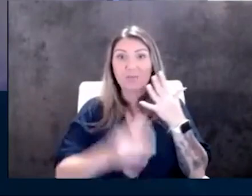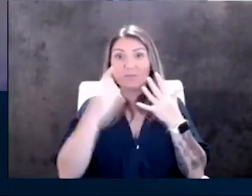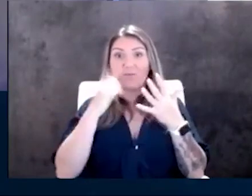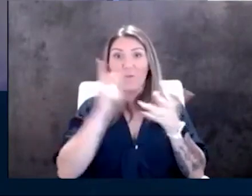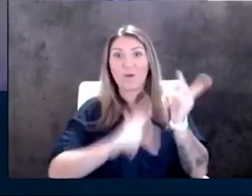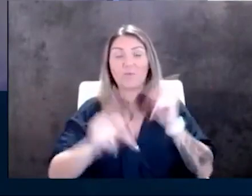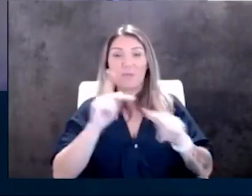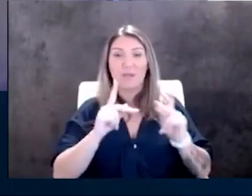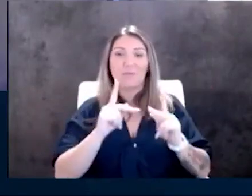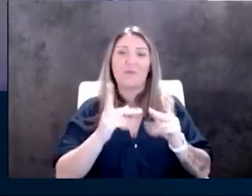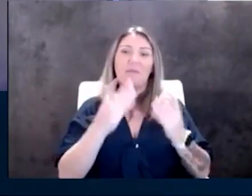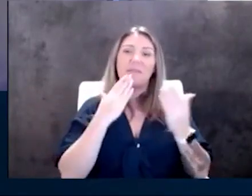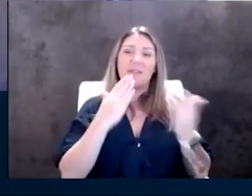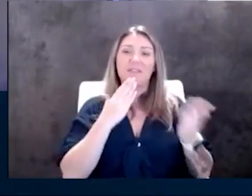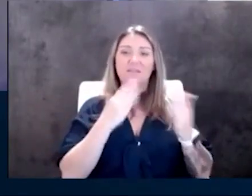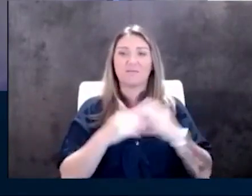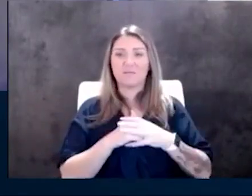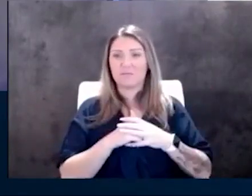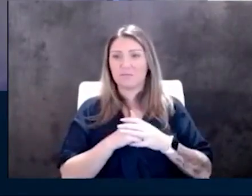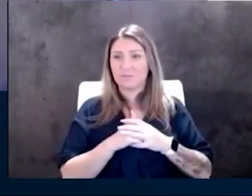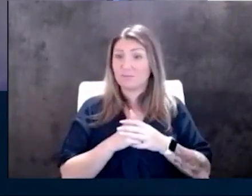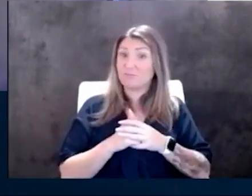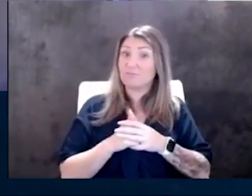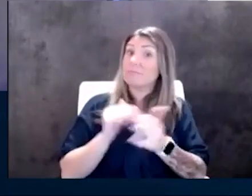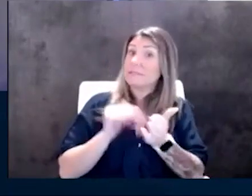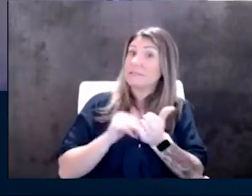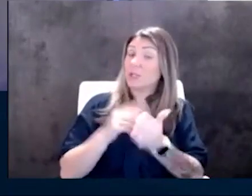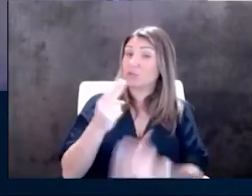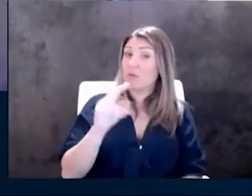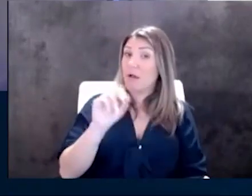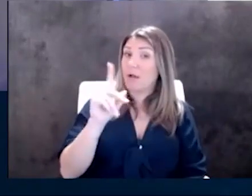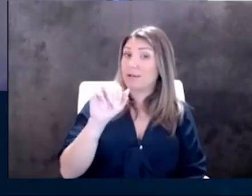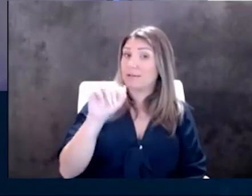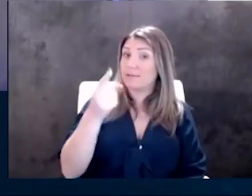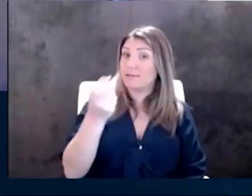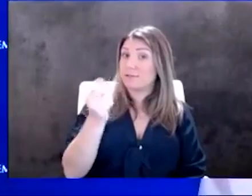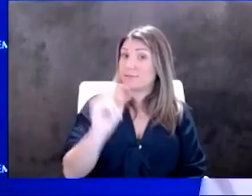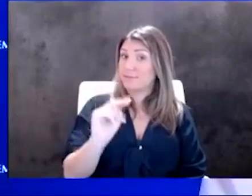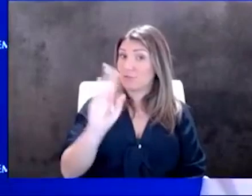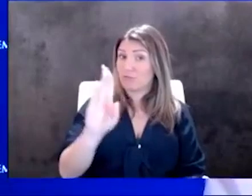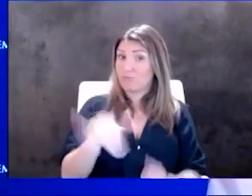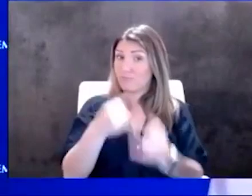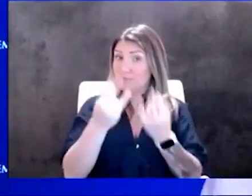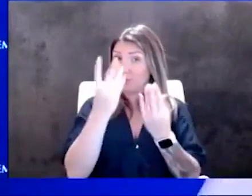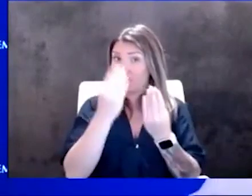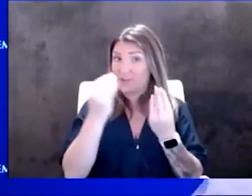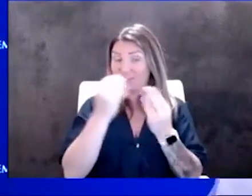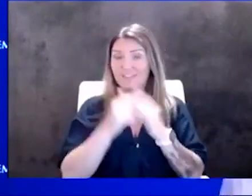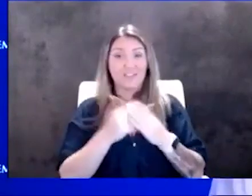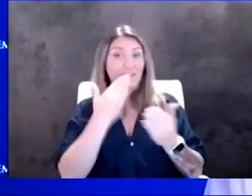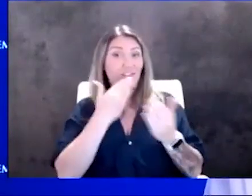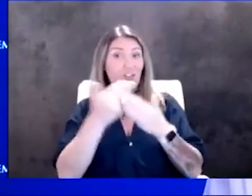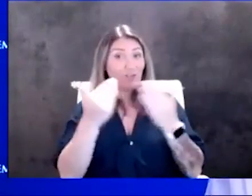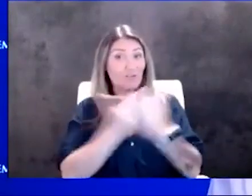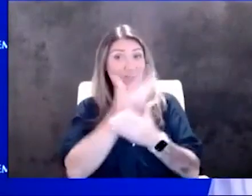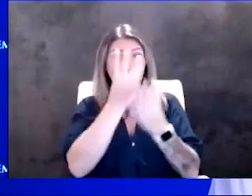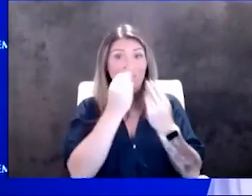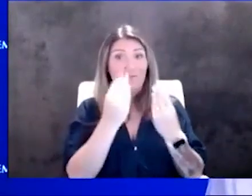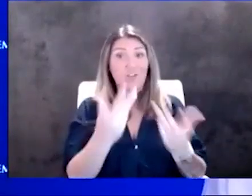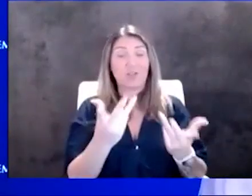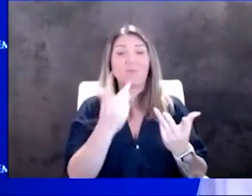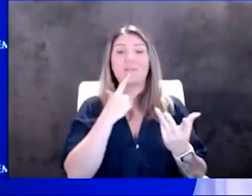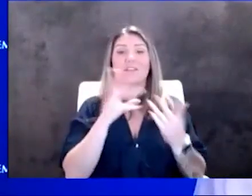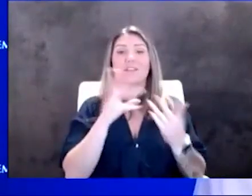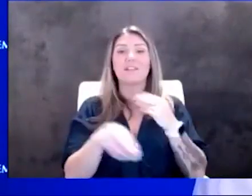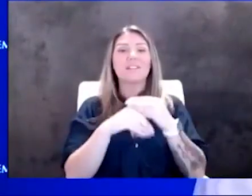yeah, absolutely. All right, Dr. Hawkinson, your final thoughts today. A lot of good new information coming out about additional dosing